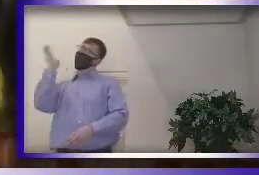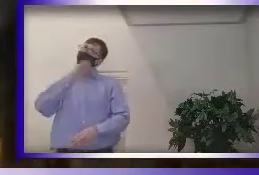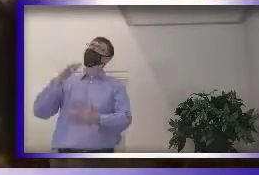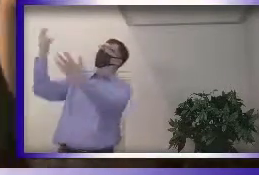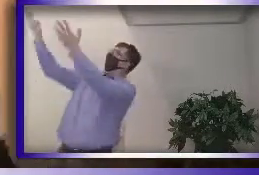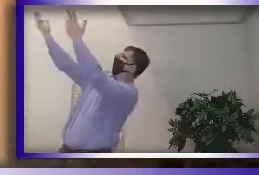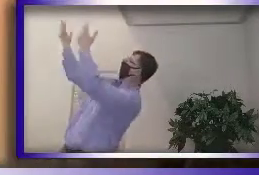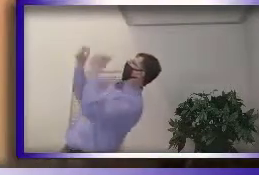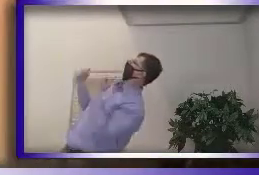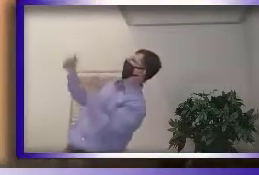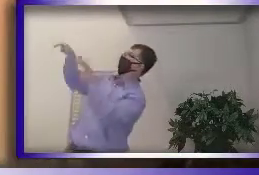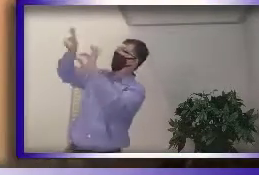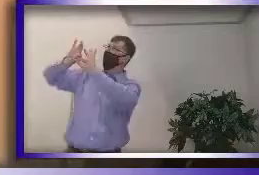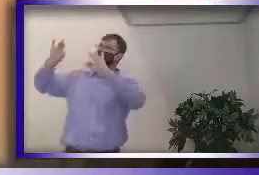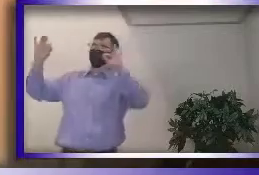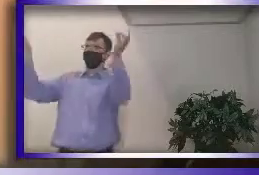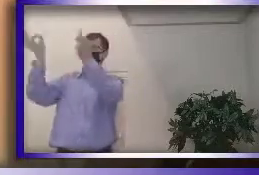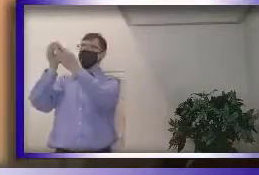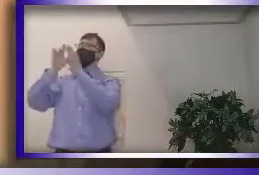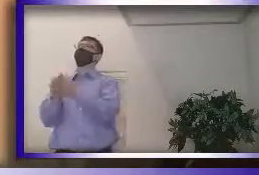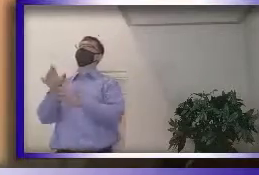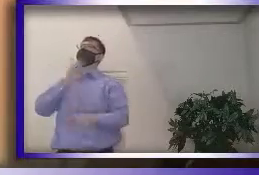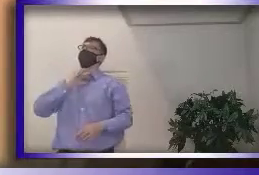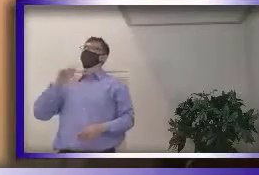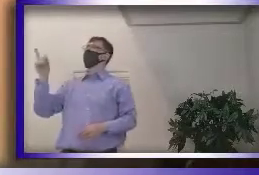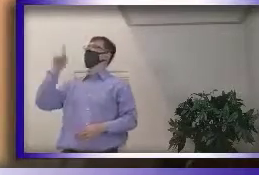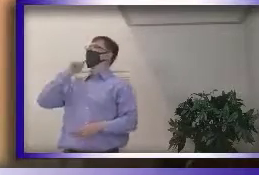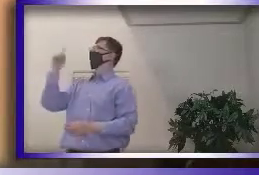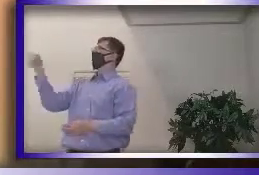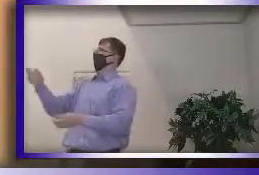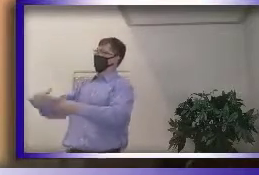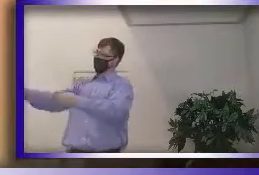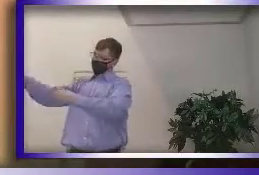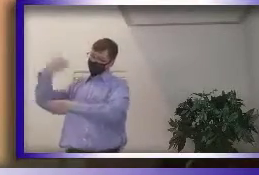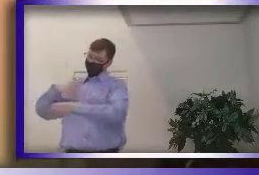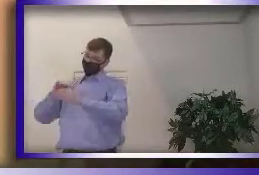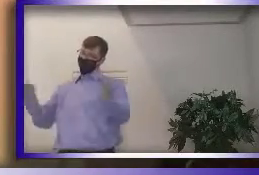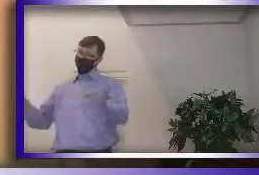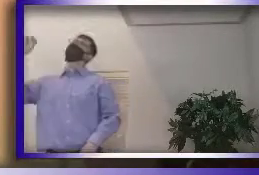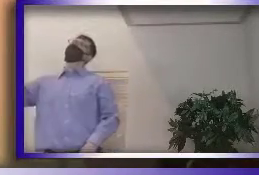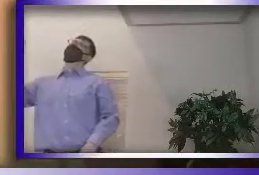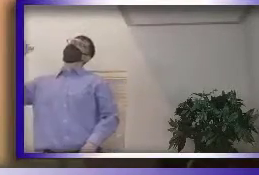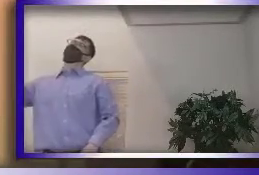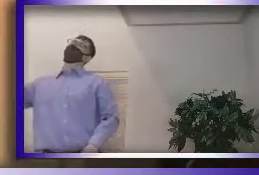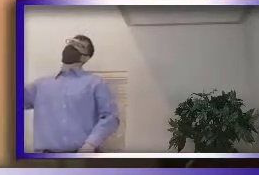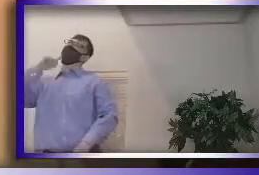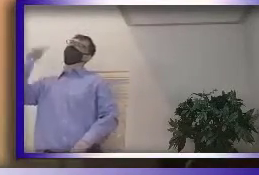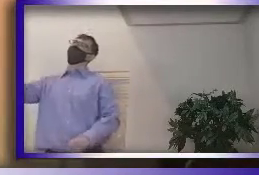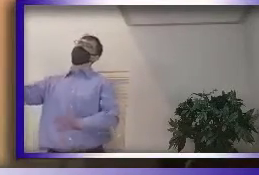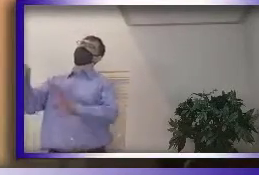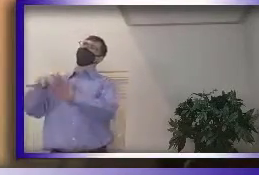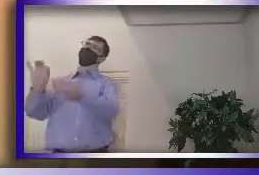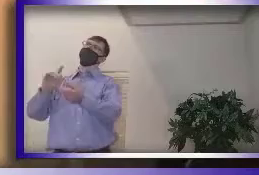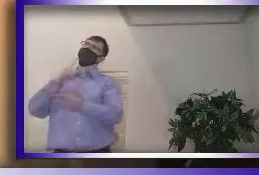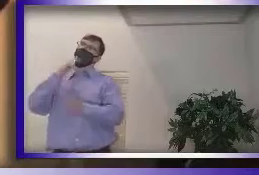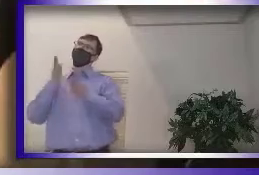such a way, encoded in our subconscious mind, such that we can call on the same power that we attribute to them.